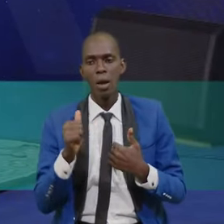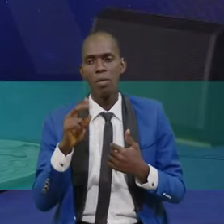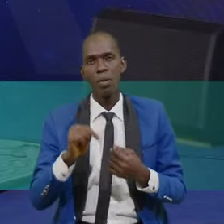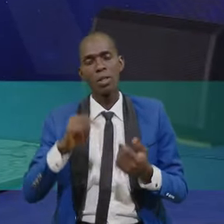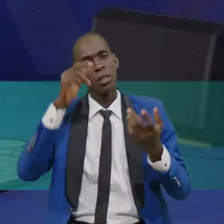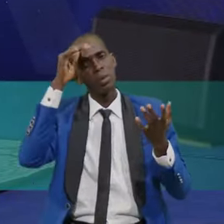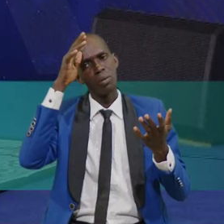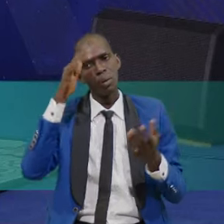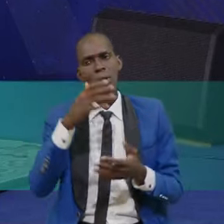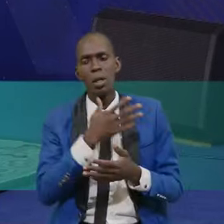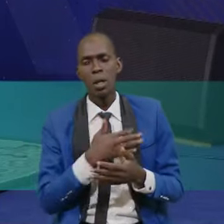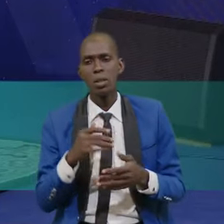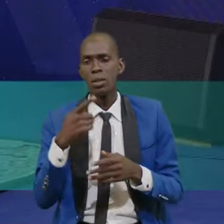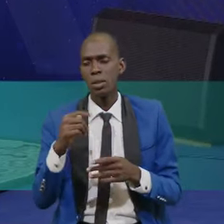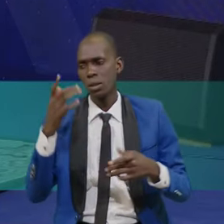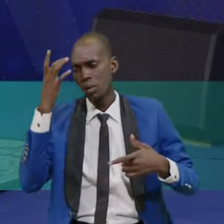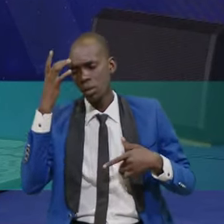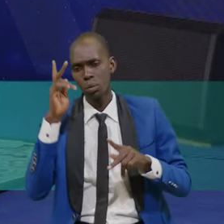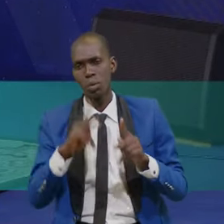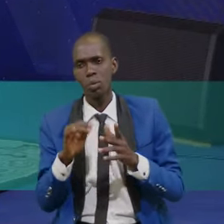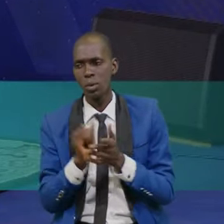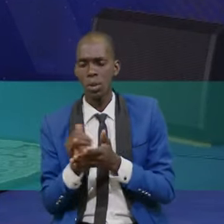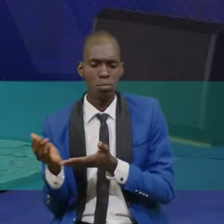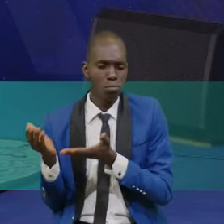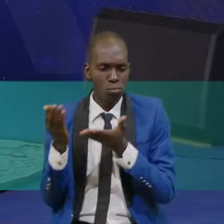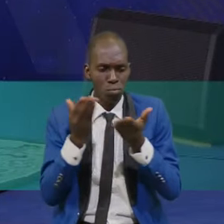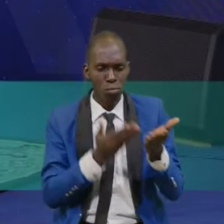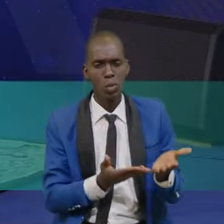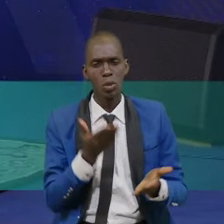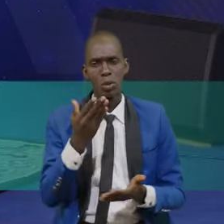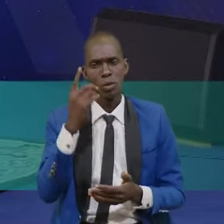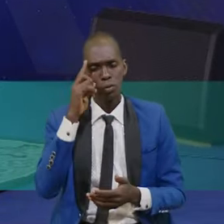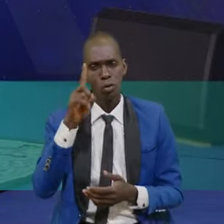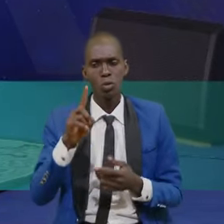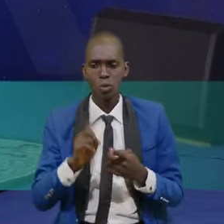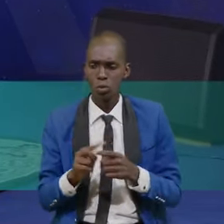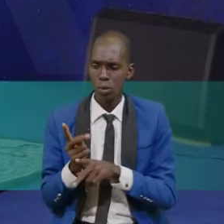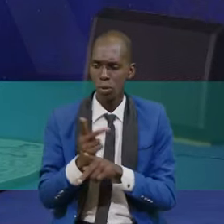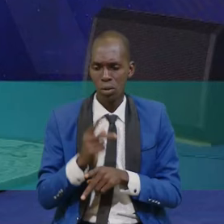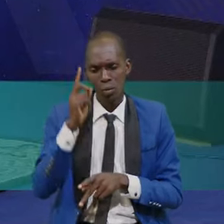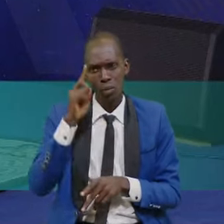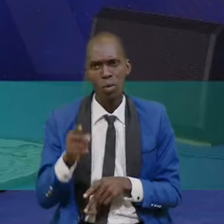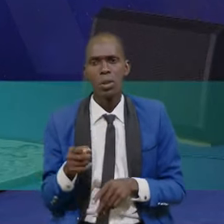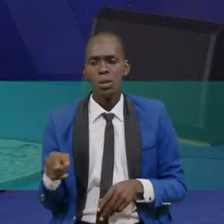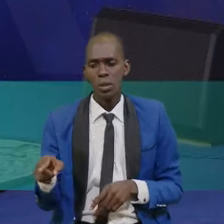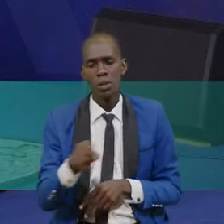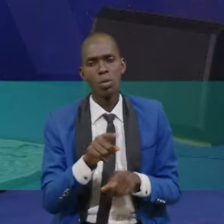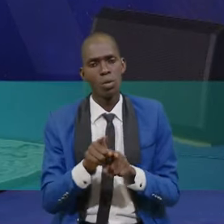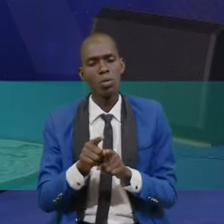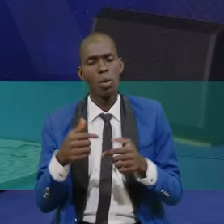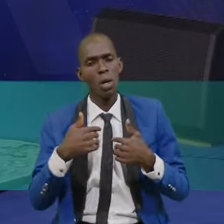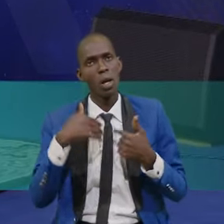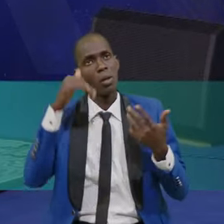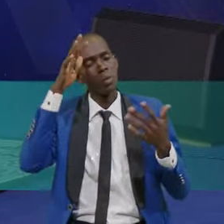And the patients that come, the people that are brought there for you to handle, they have expectation.